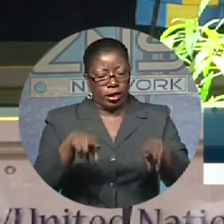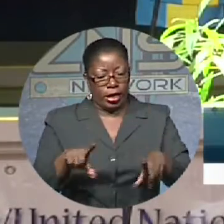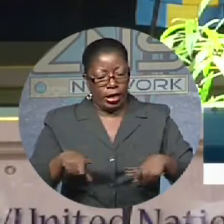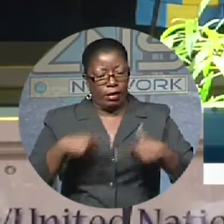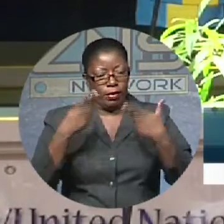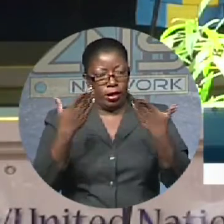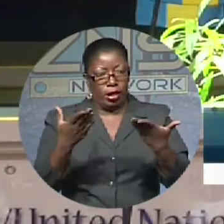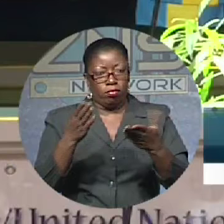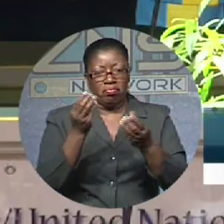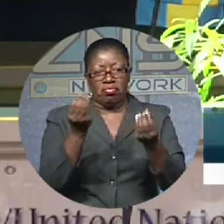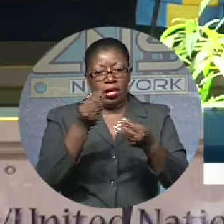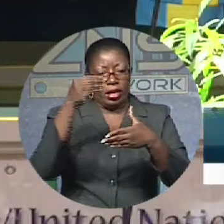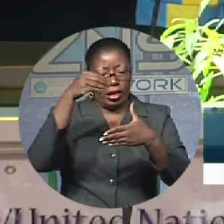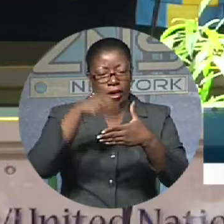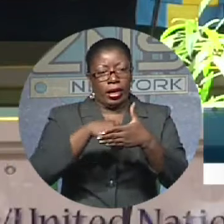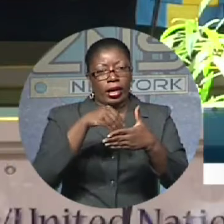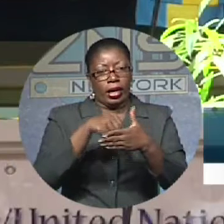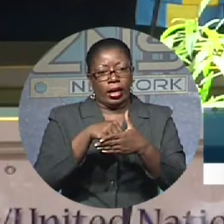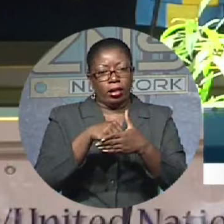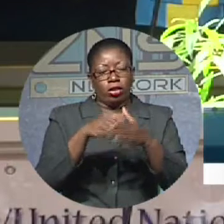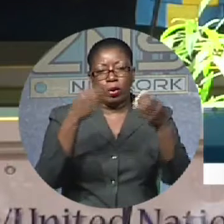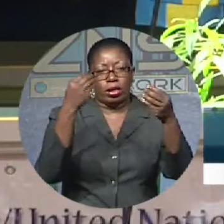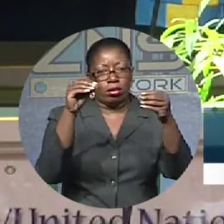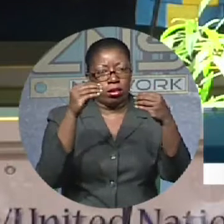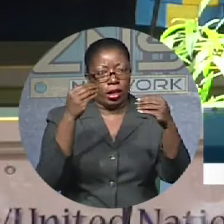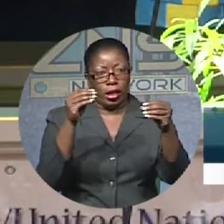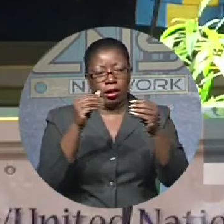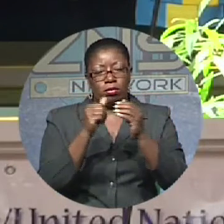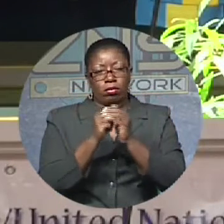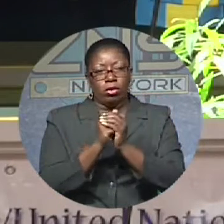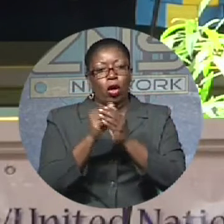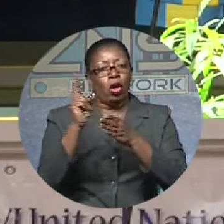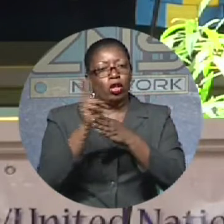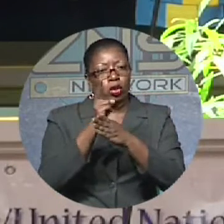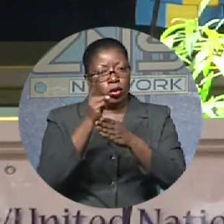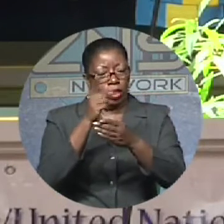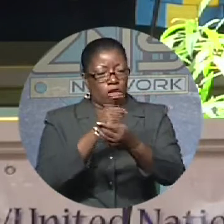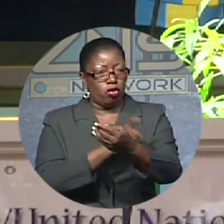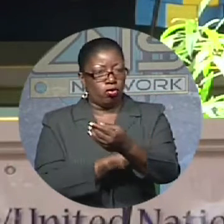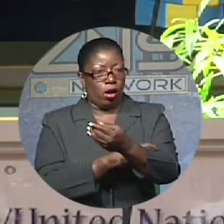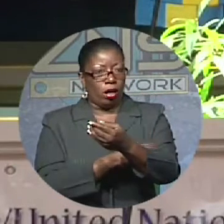to involve yourself in trafficking, sale, or use of illicit drugs.